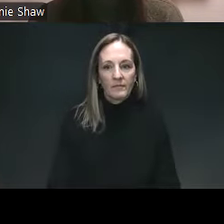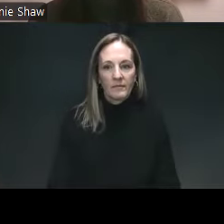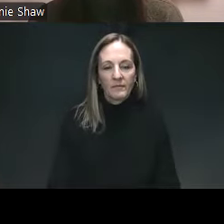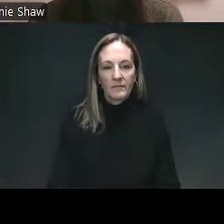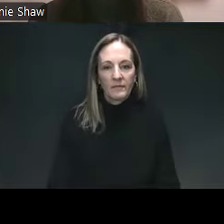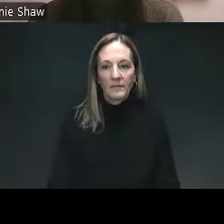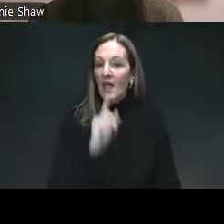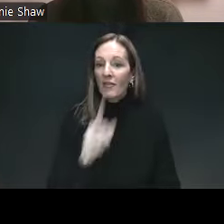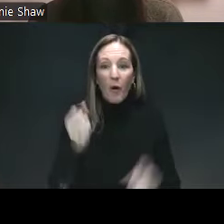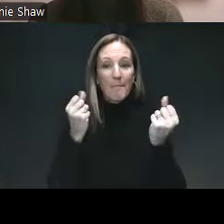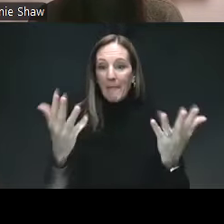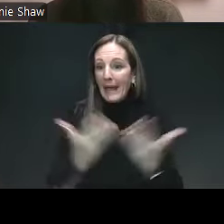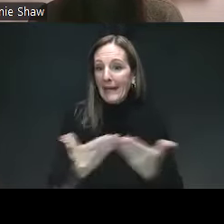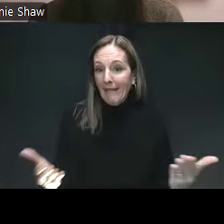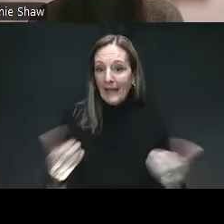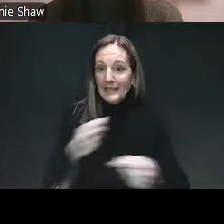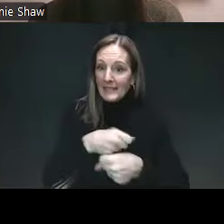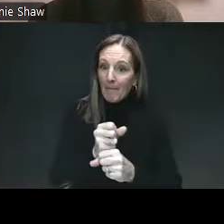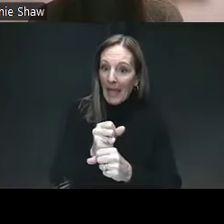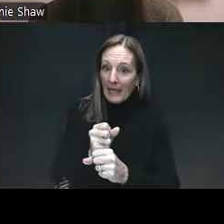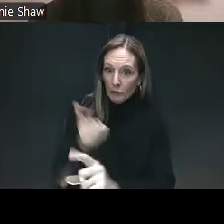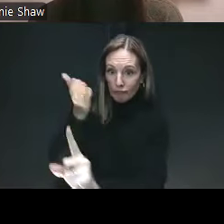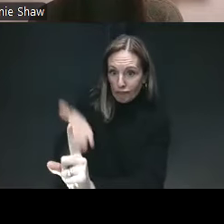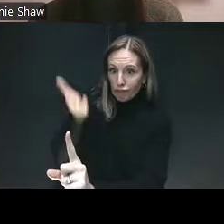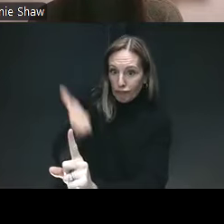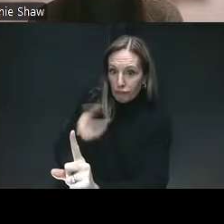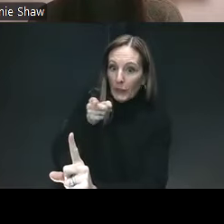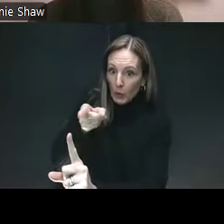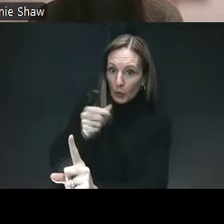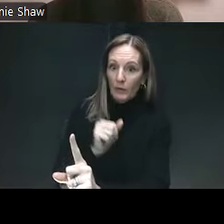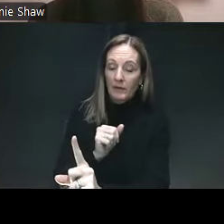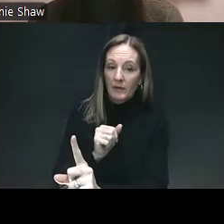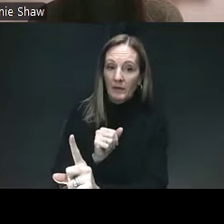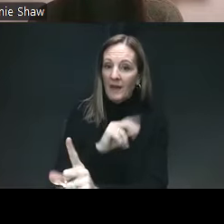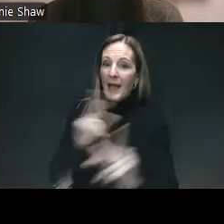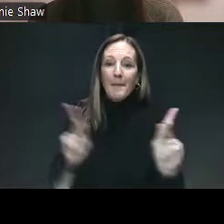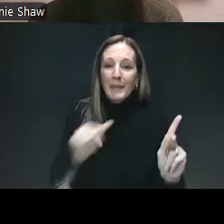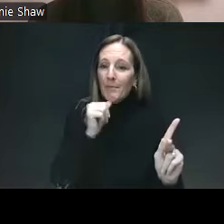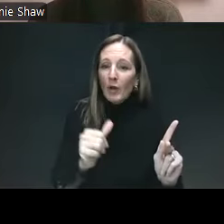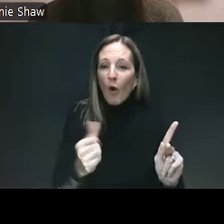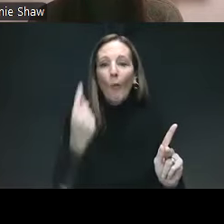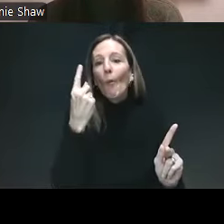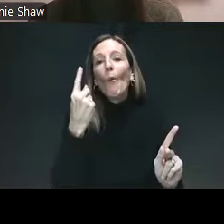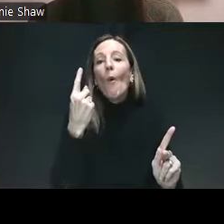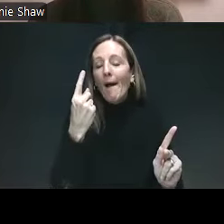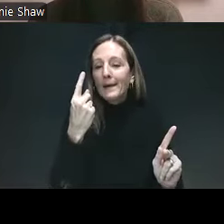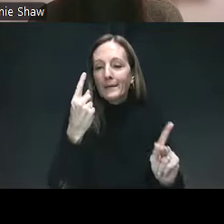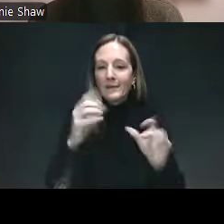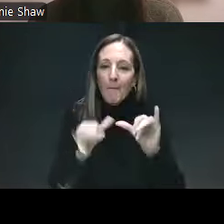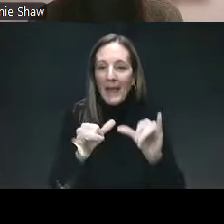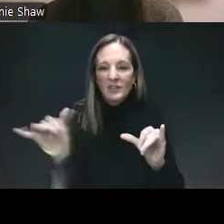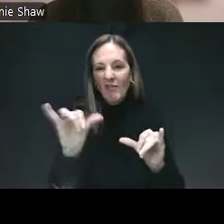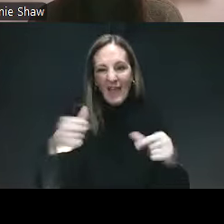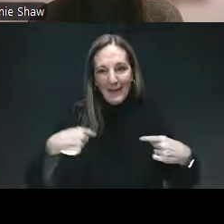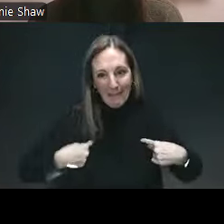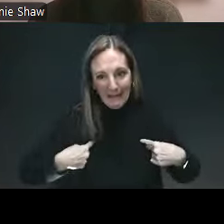There are many things that make up the person you are. People aren't just one-dimensional like me.